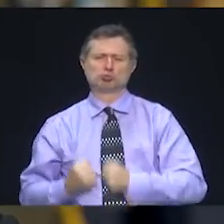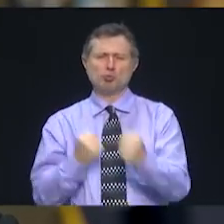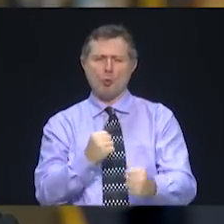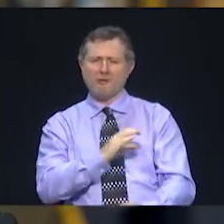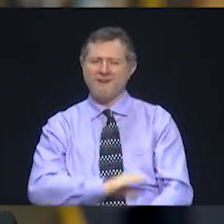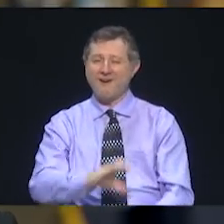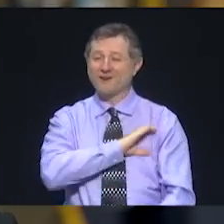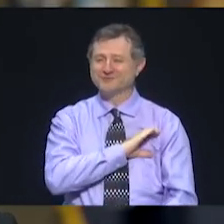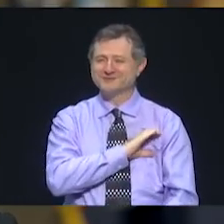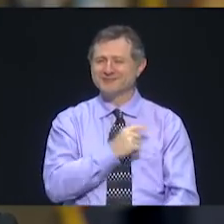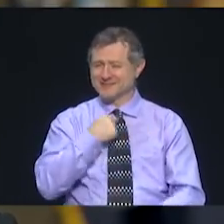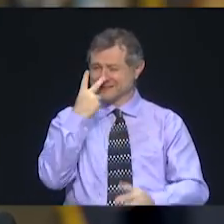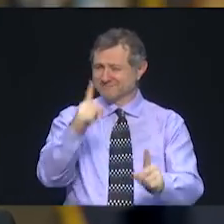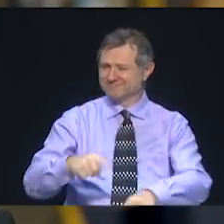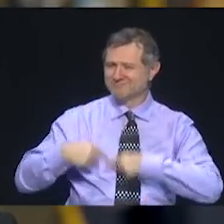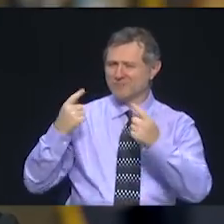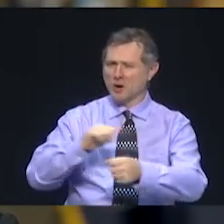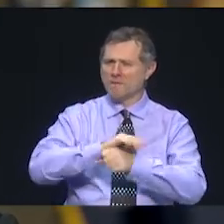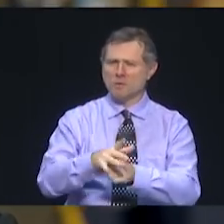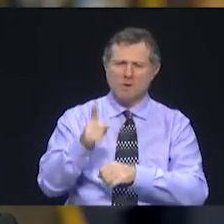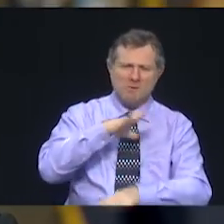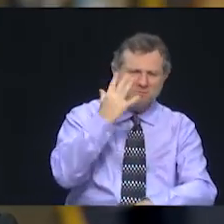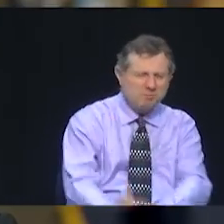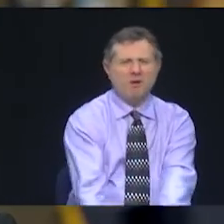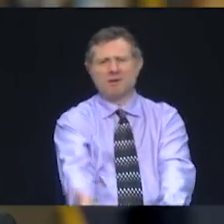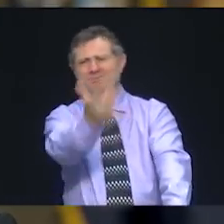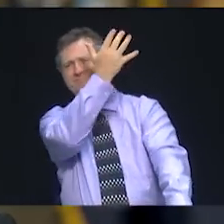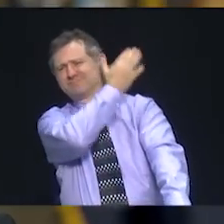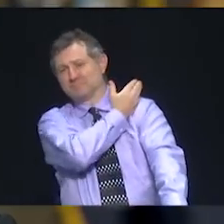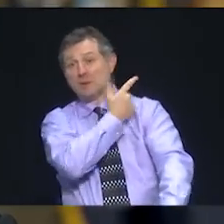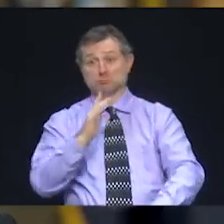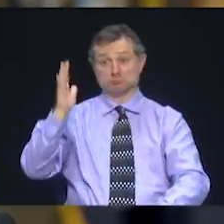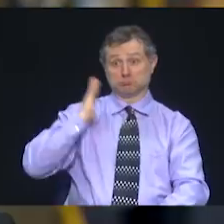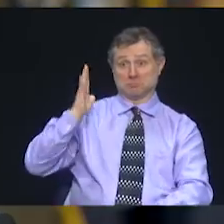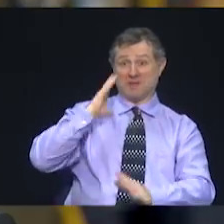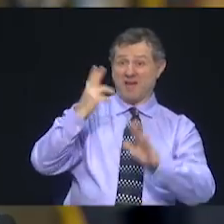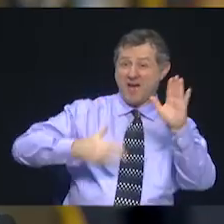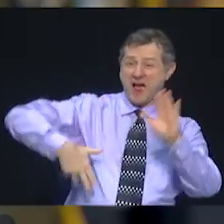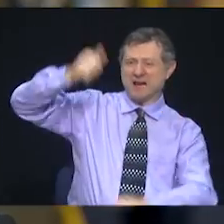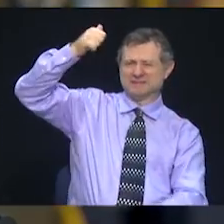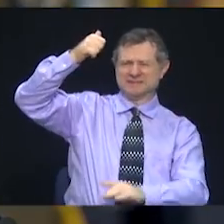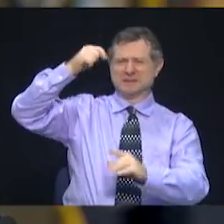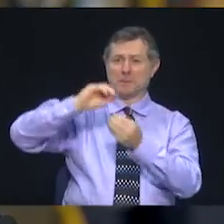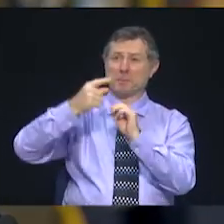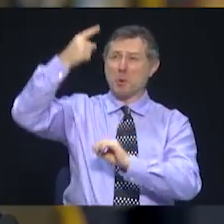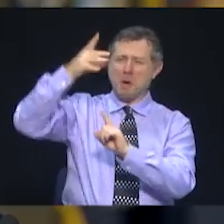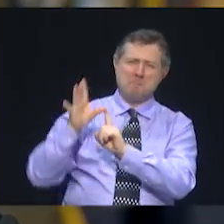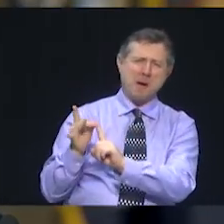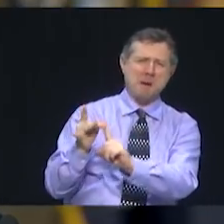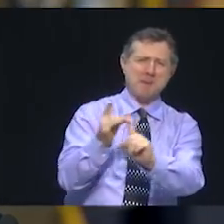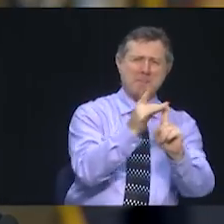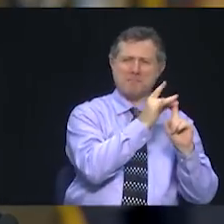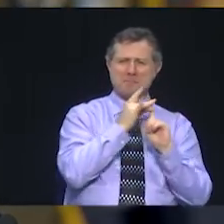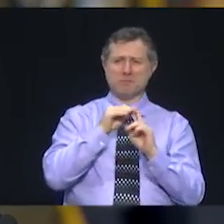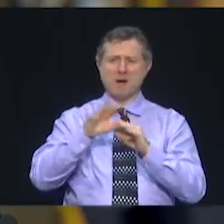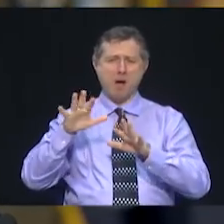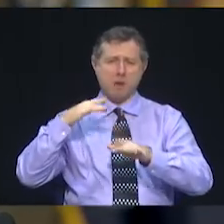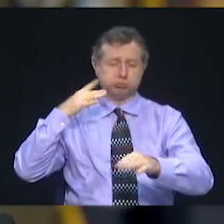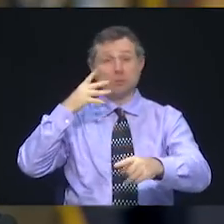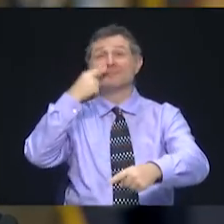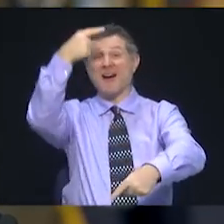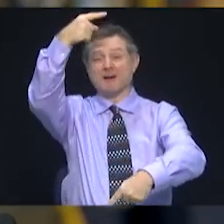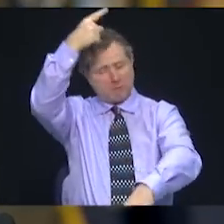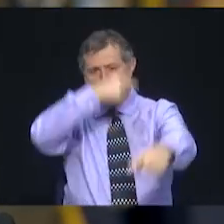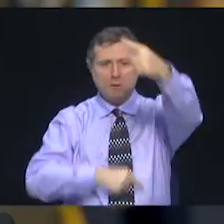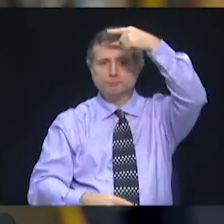COVID. It is amazing. We went from the highest infection rate in the country to one of the lowest